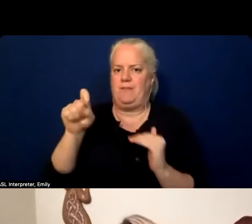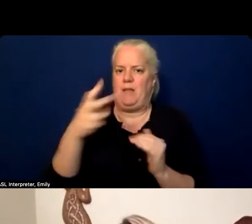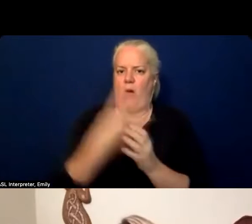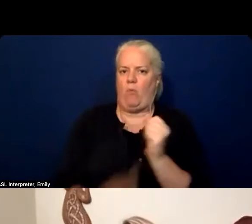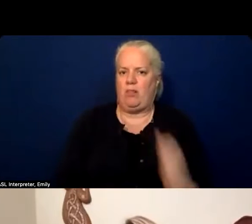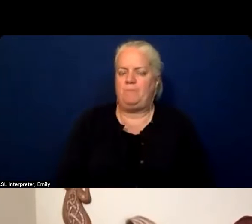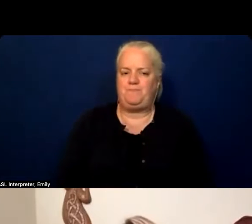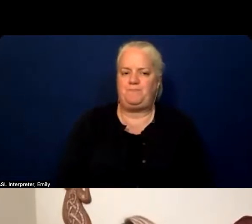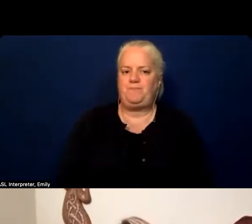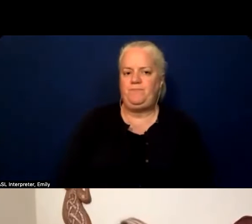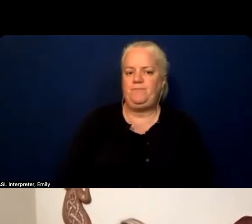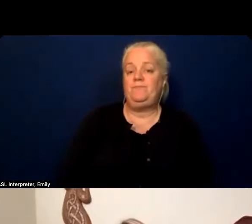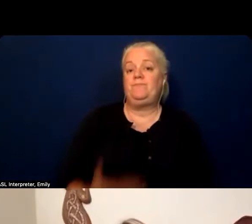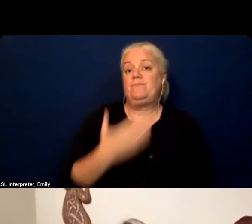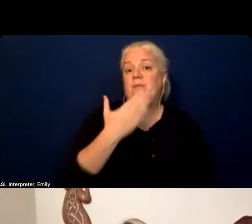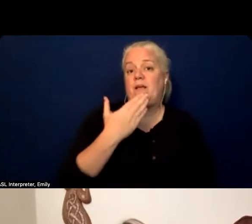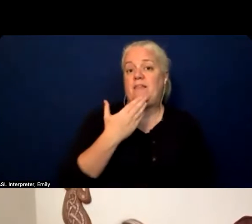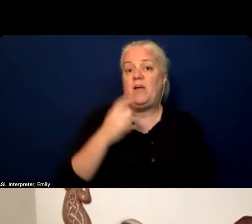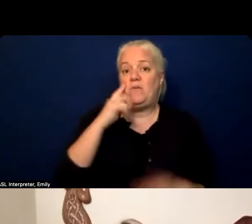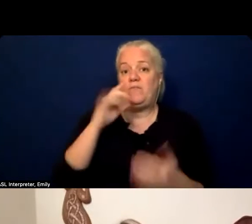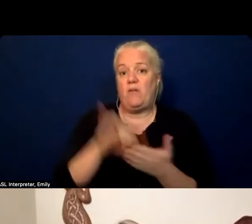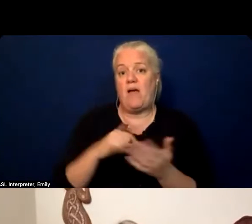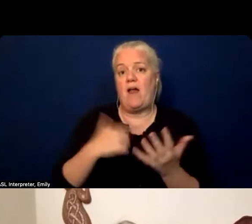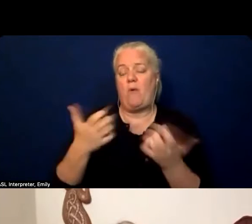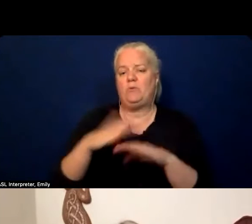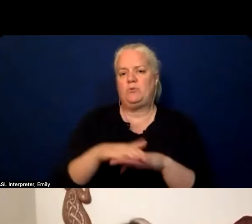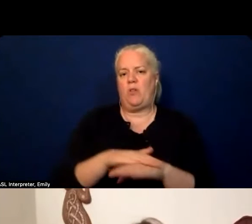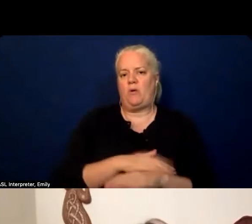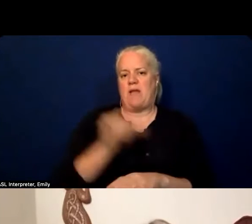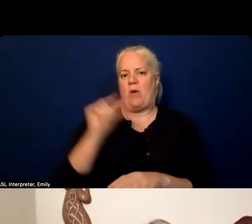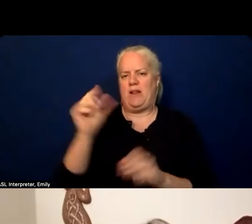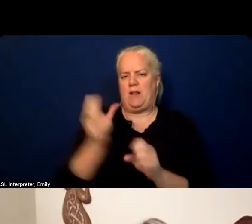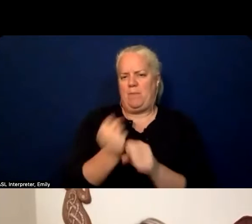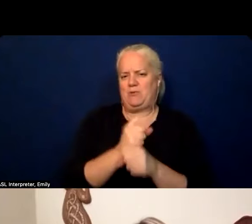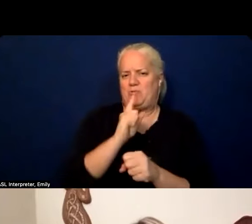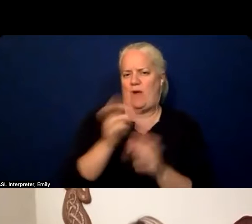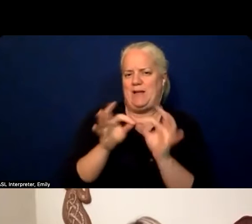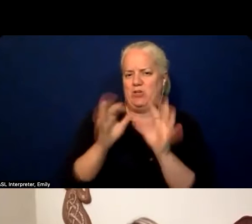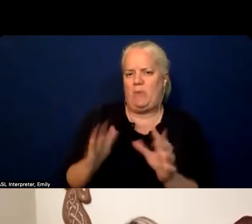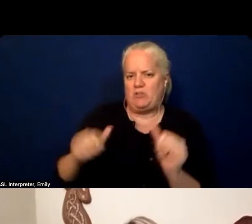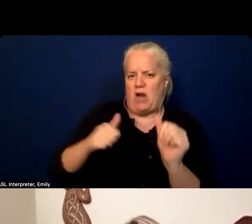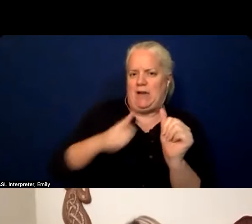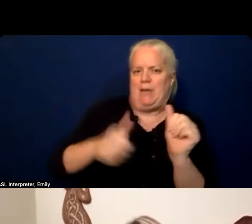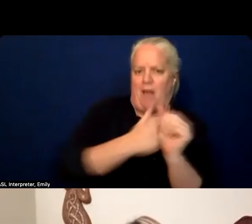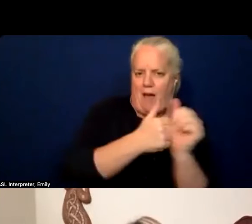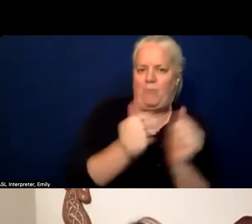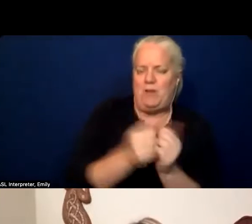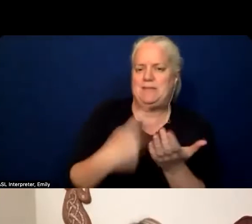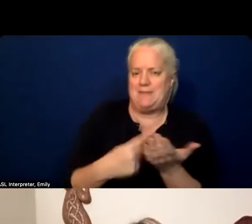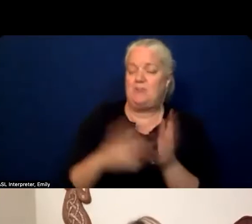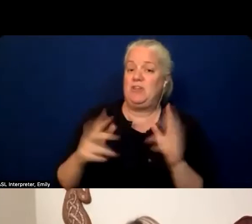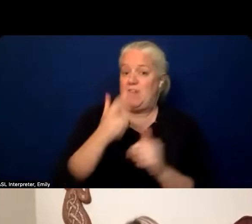Great. Thanks for that. I'm going to just slow down a minute so that our translators are keeping up with our discussion, which is very